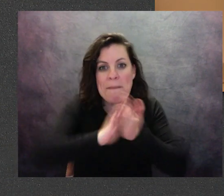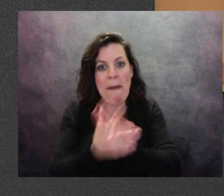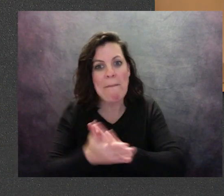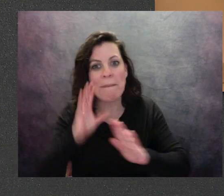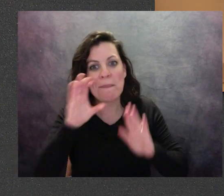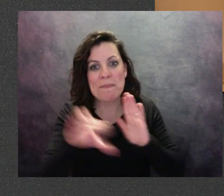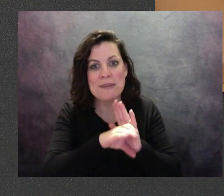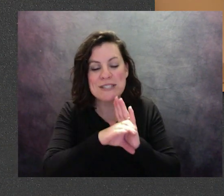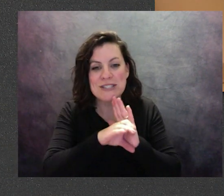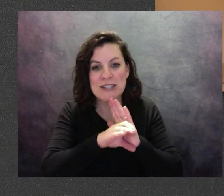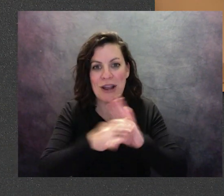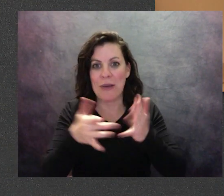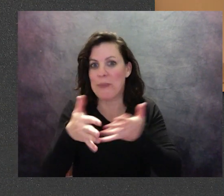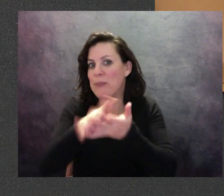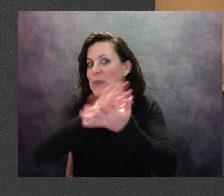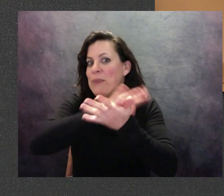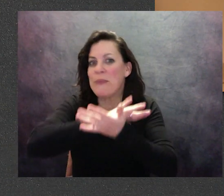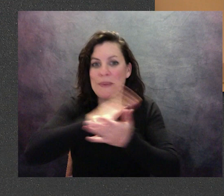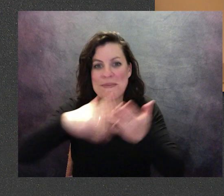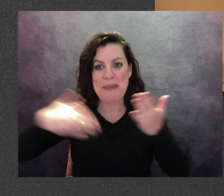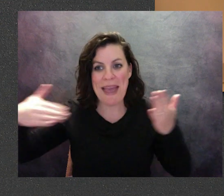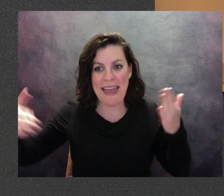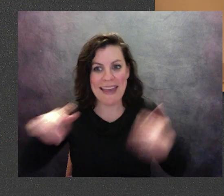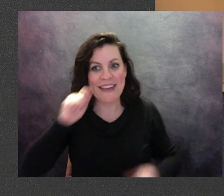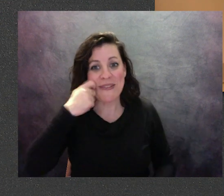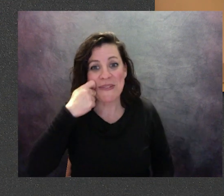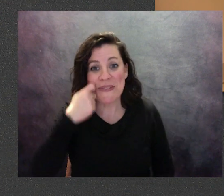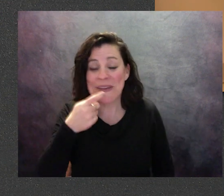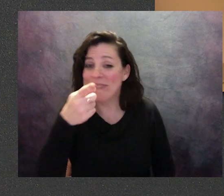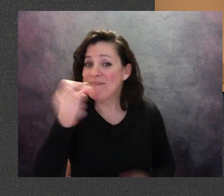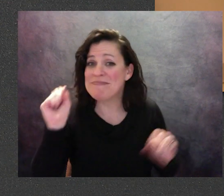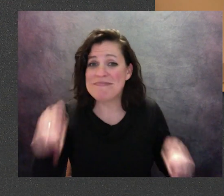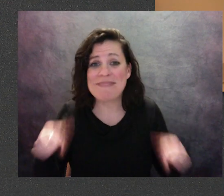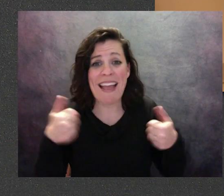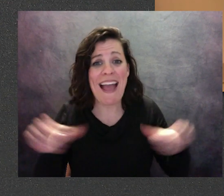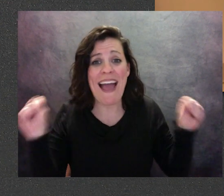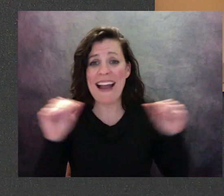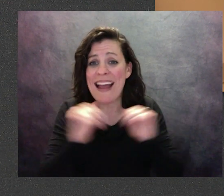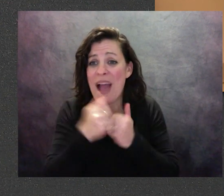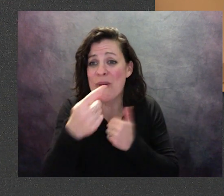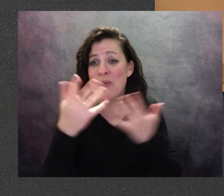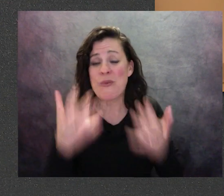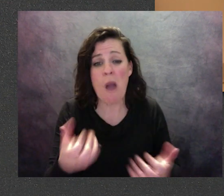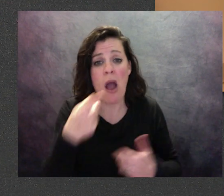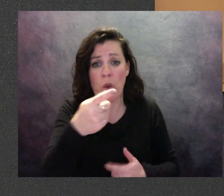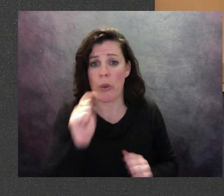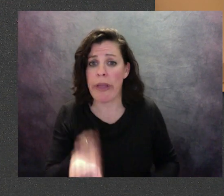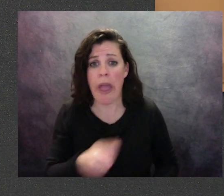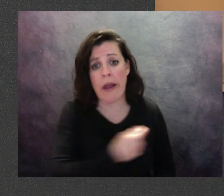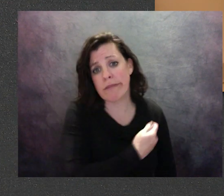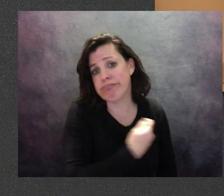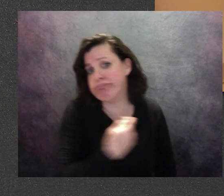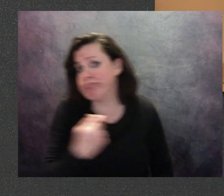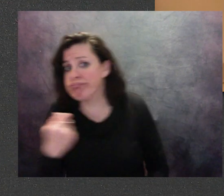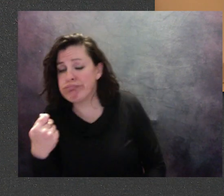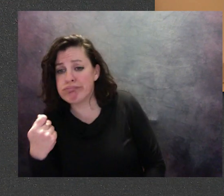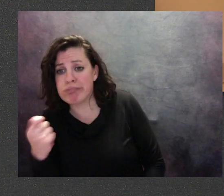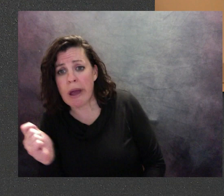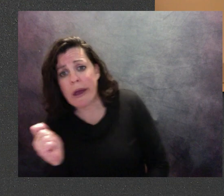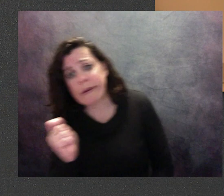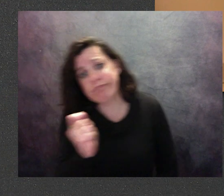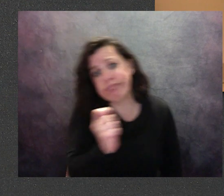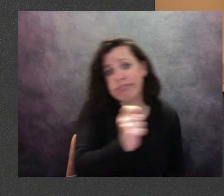seen? I'm going to bring it, I can do whatever I want. I'm going to bring it over this way